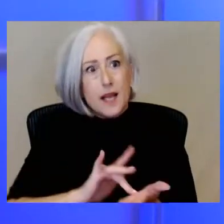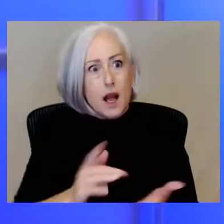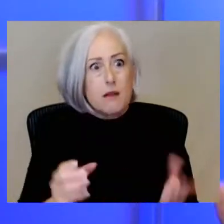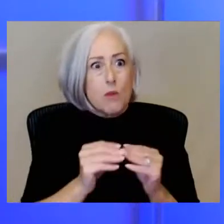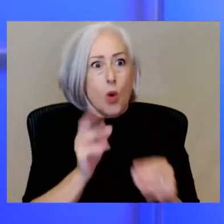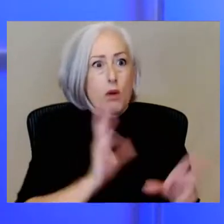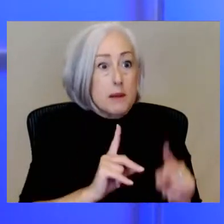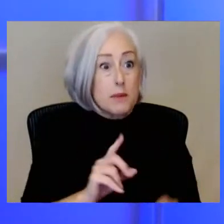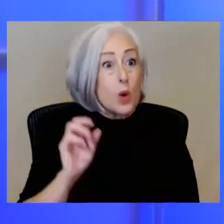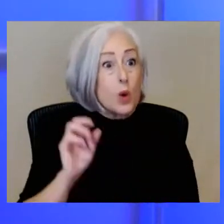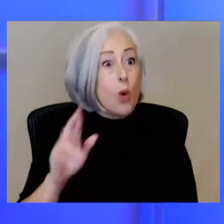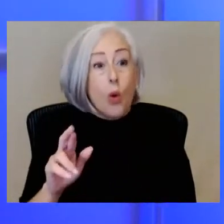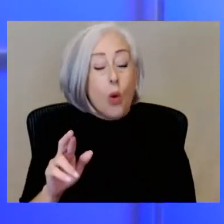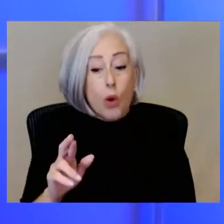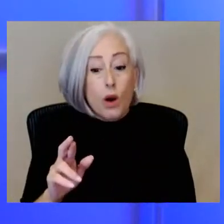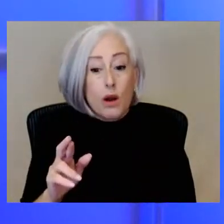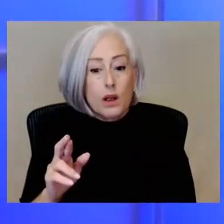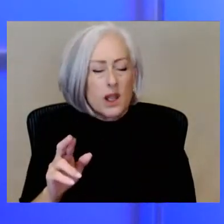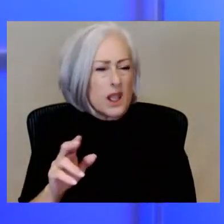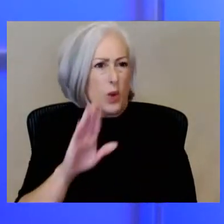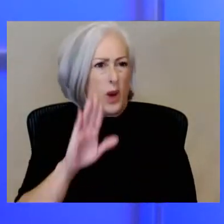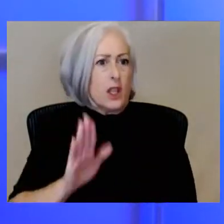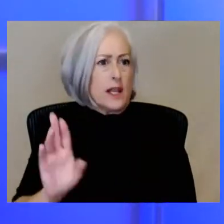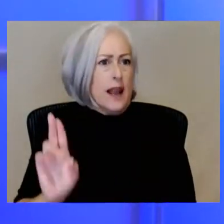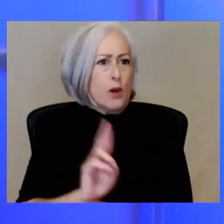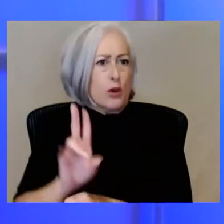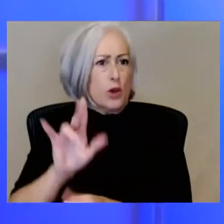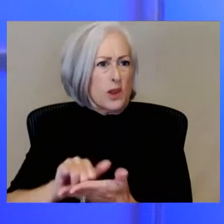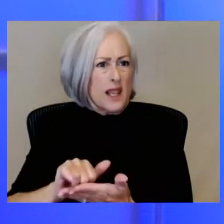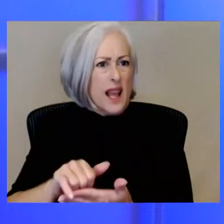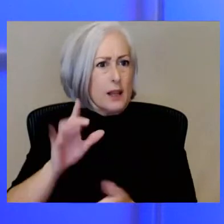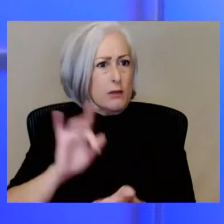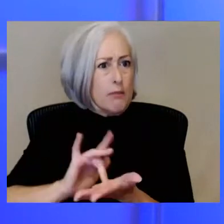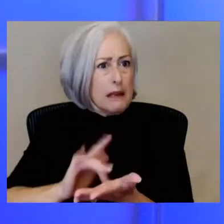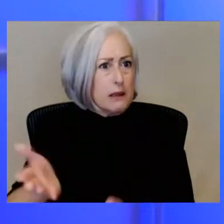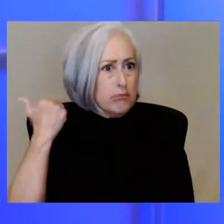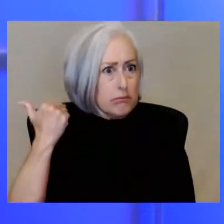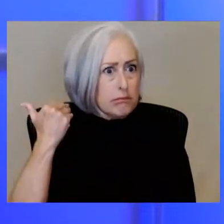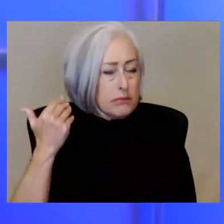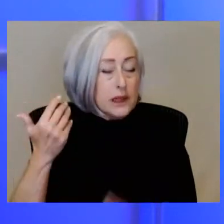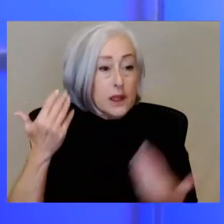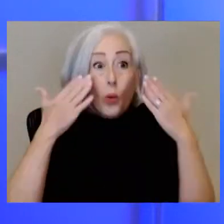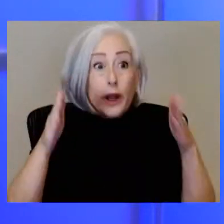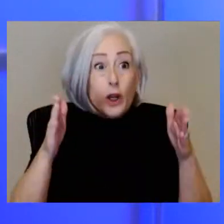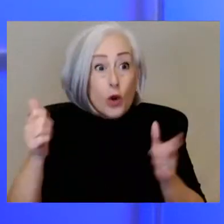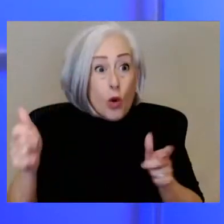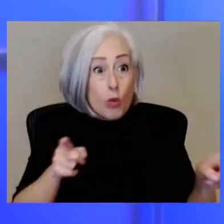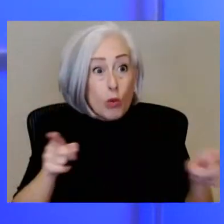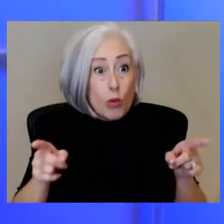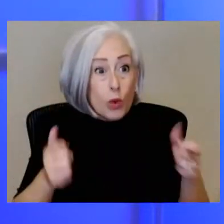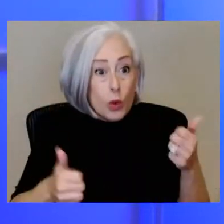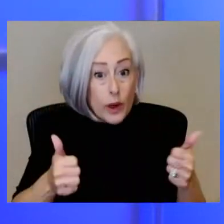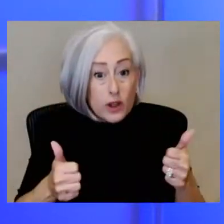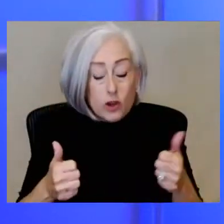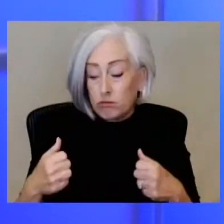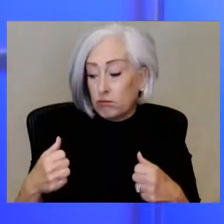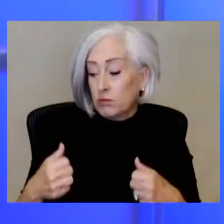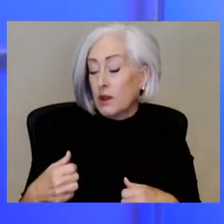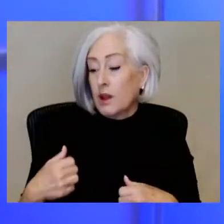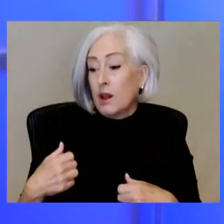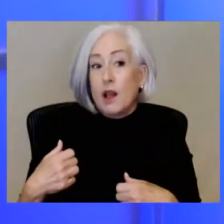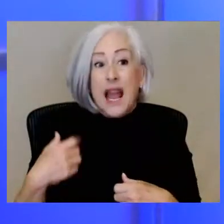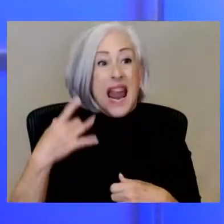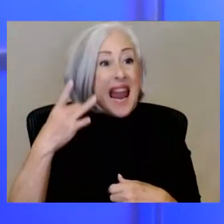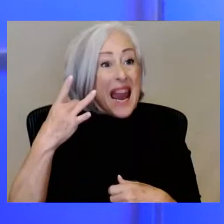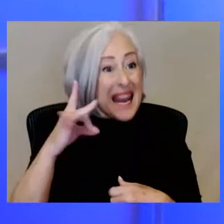and we don't know which way it's going to go. But it was approved, and that's a huge deal. It's been 18 years since we've had a new drug, and so